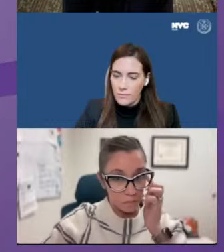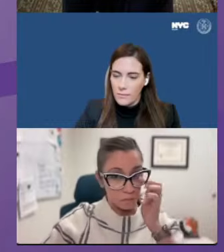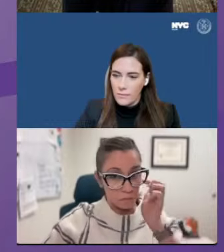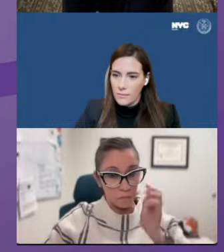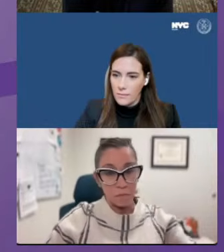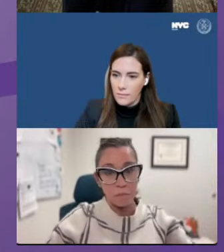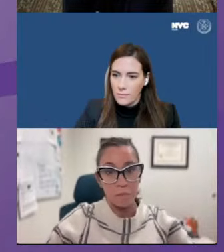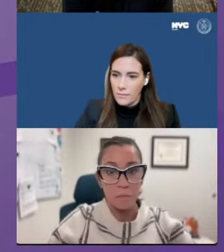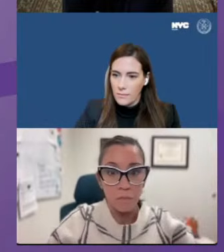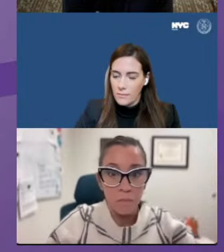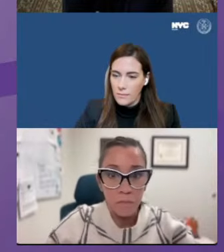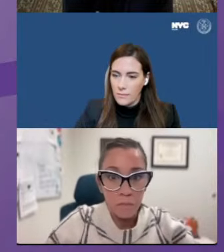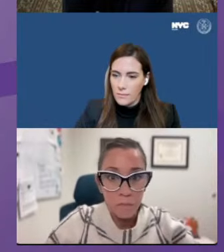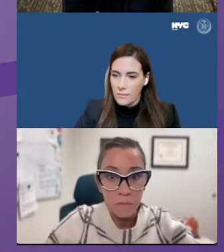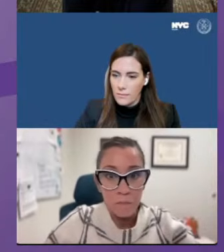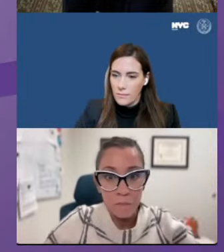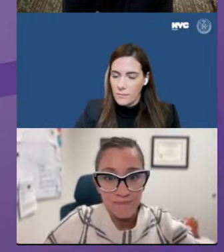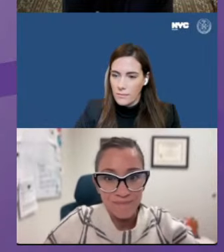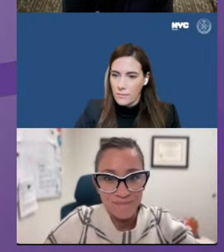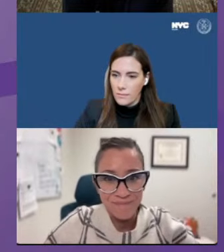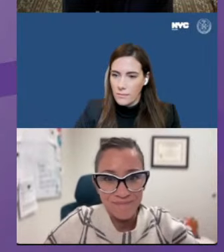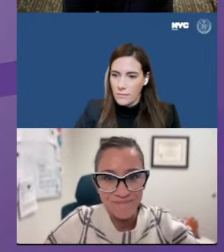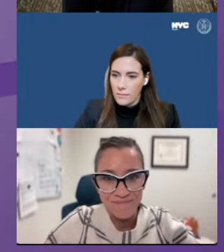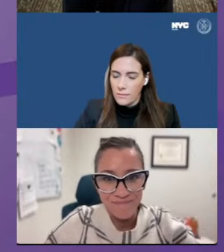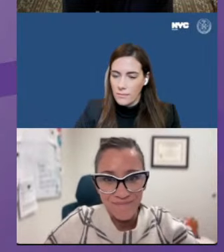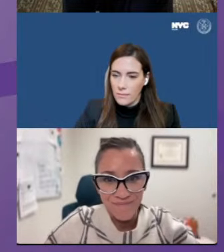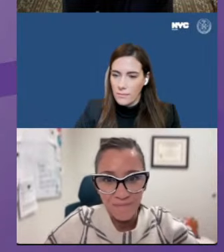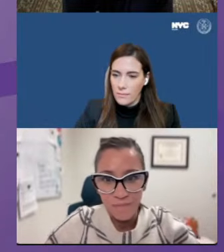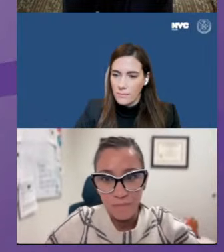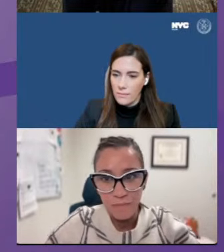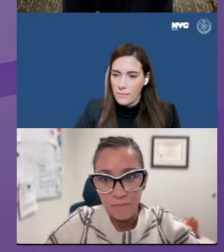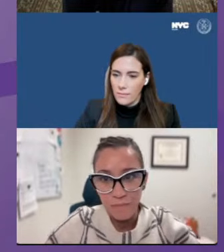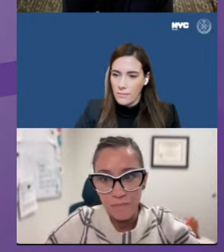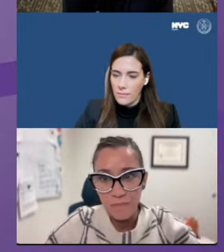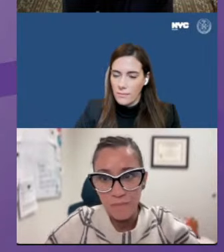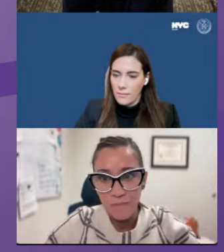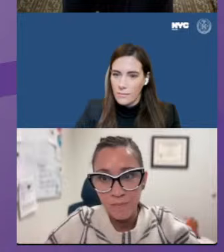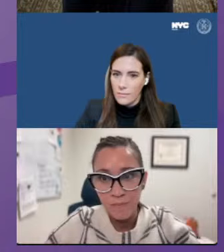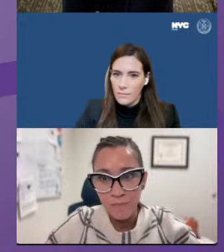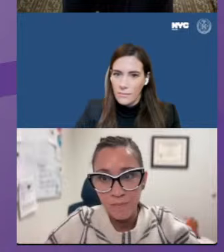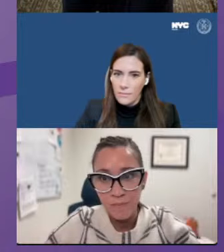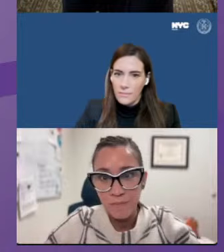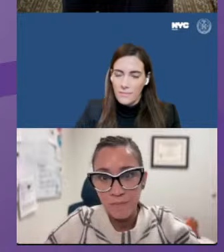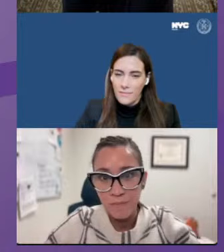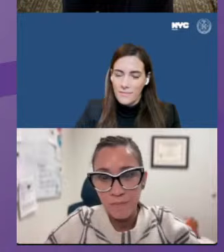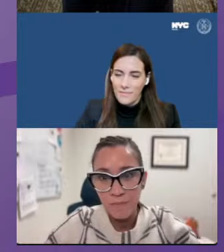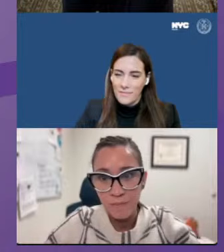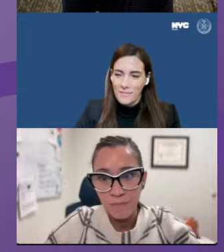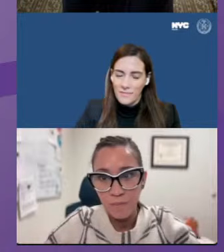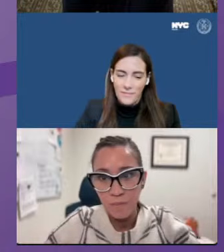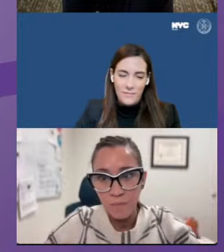mechanism. But there are many other potential mechanisms that are